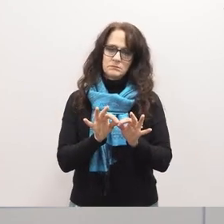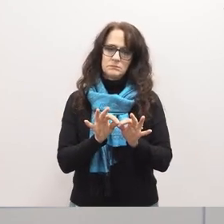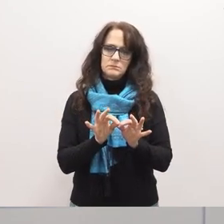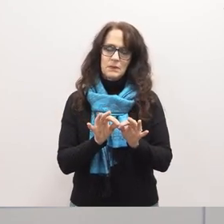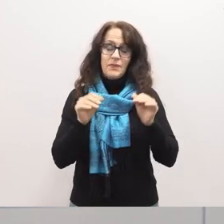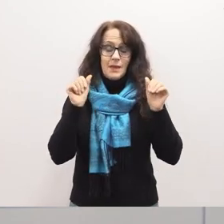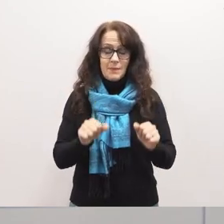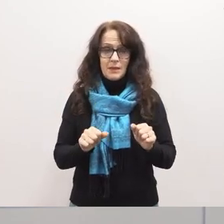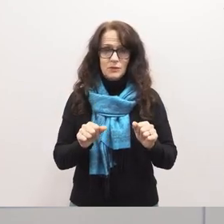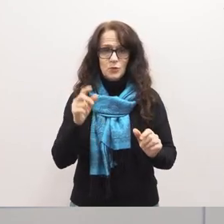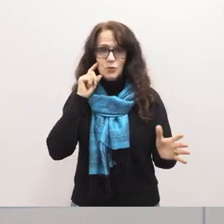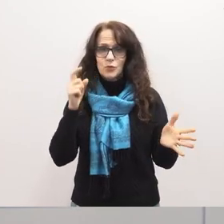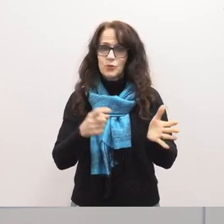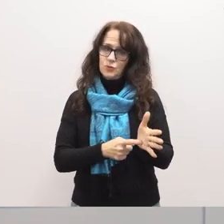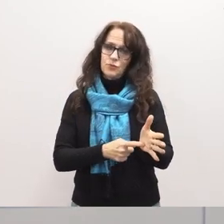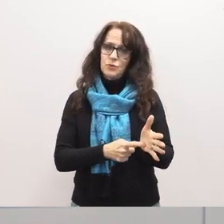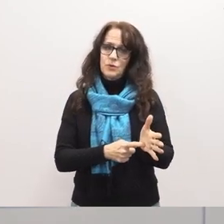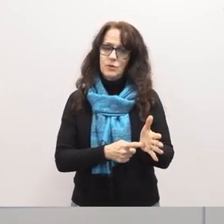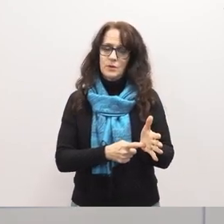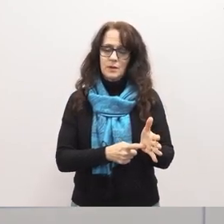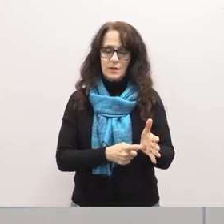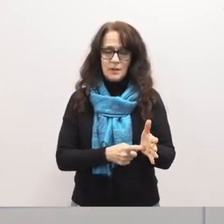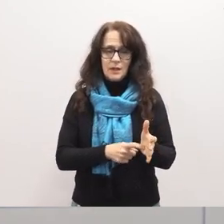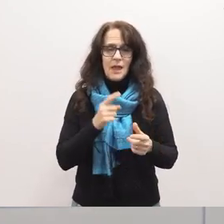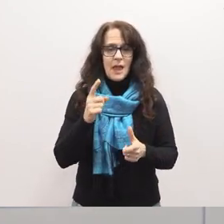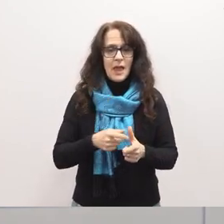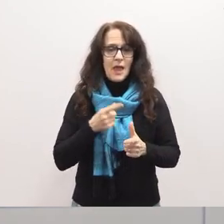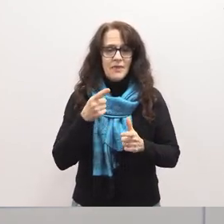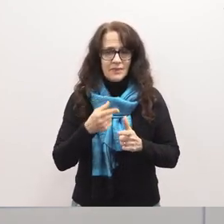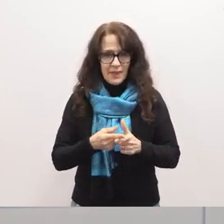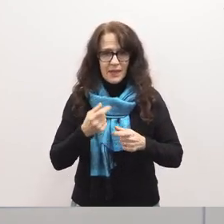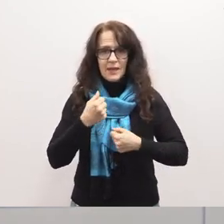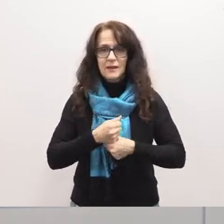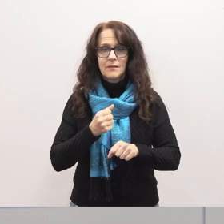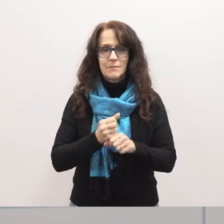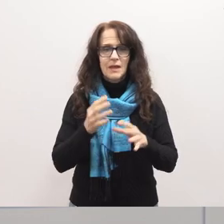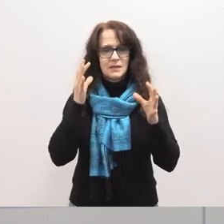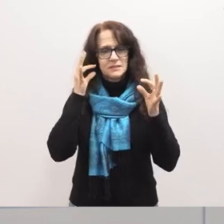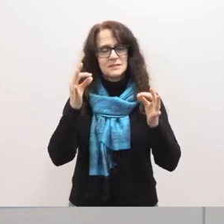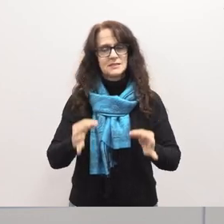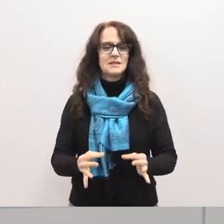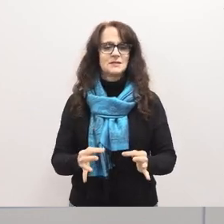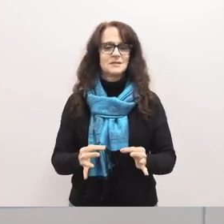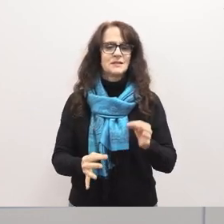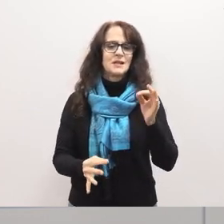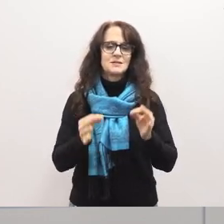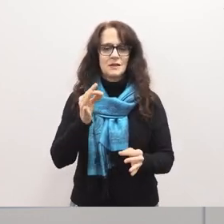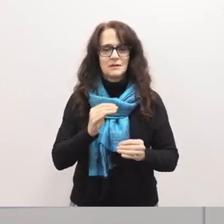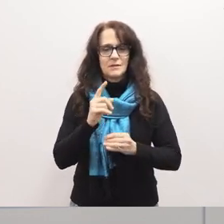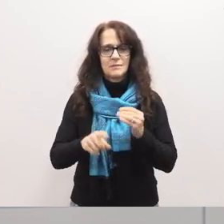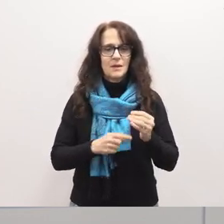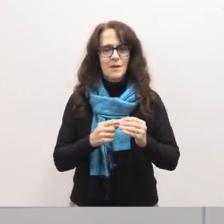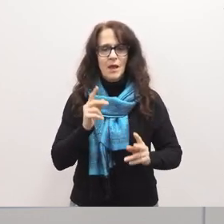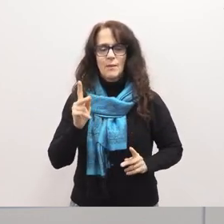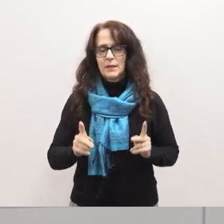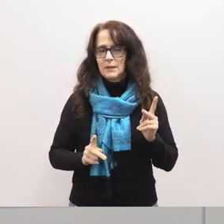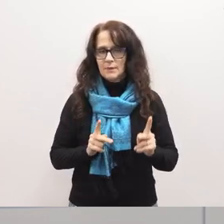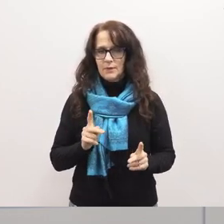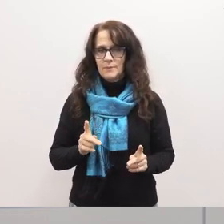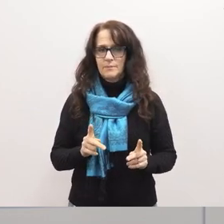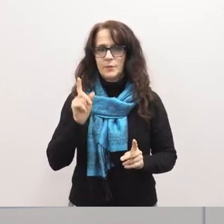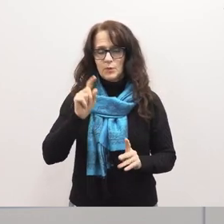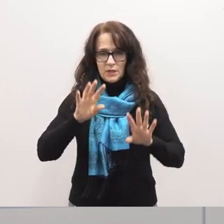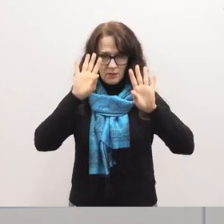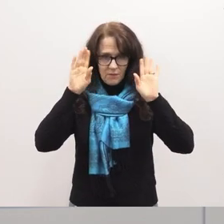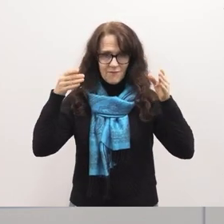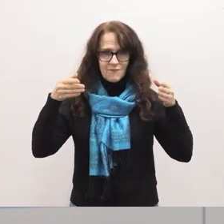it. It's the ability to then make decisions and judgments about people that we need to focus